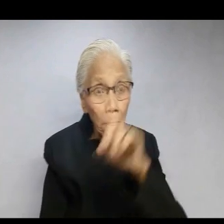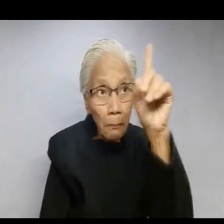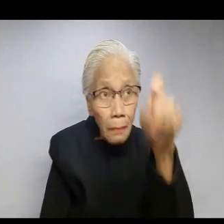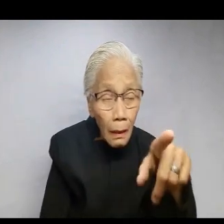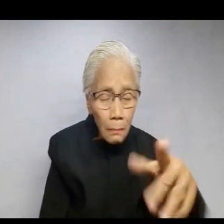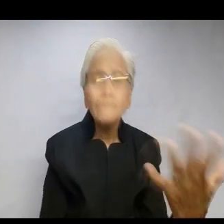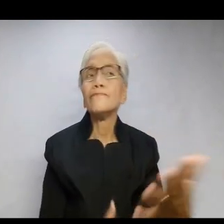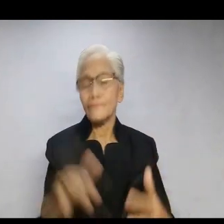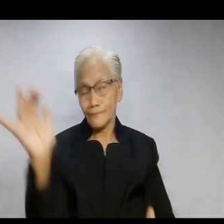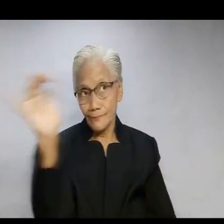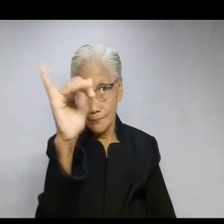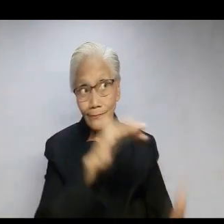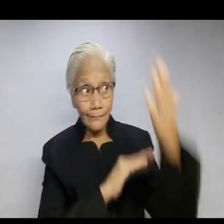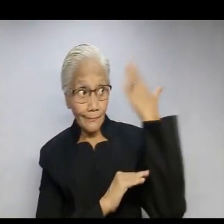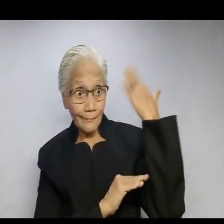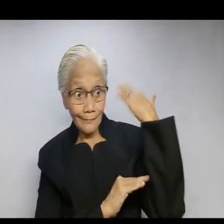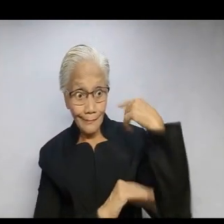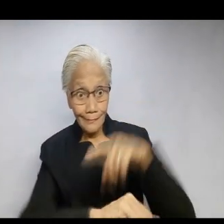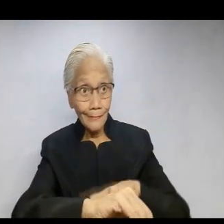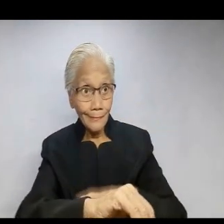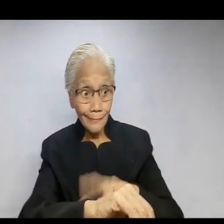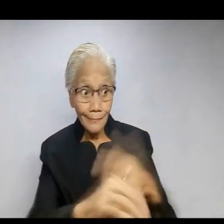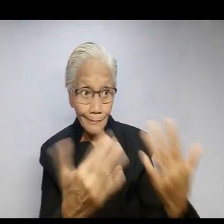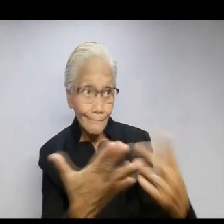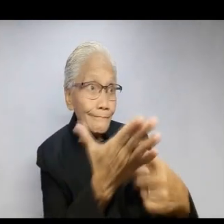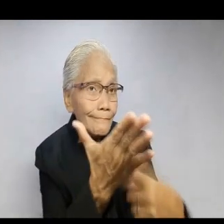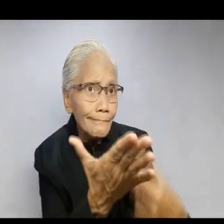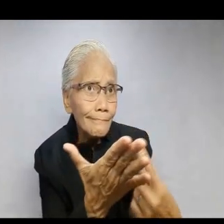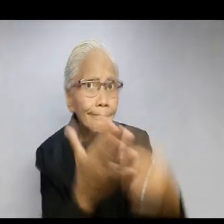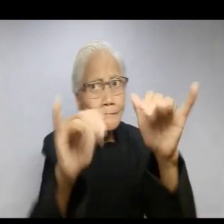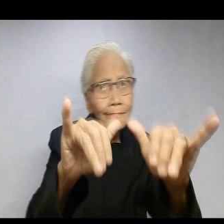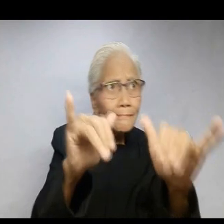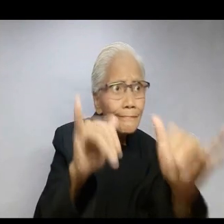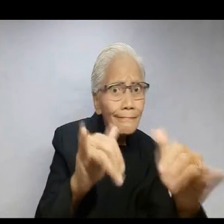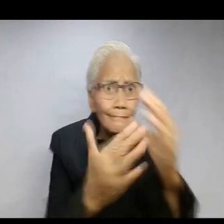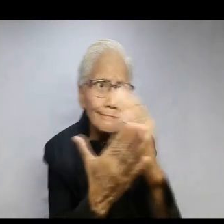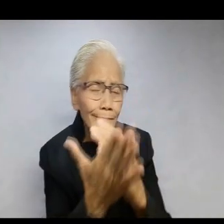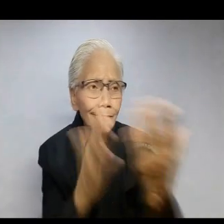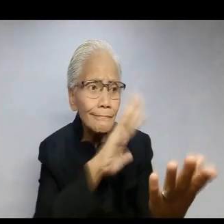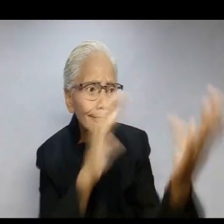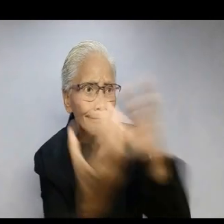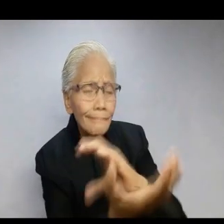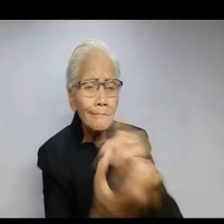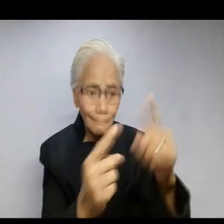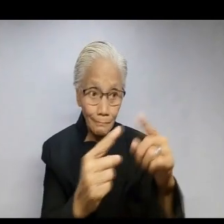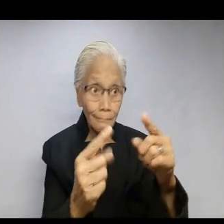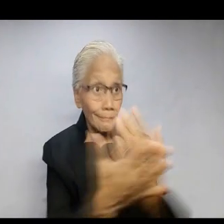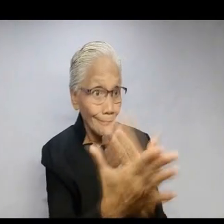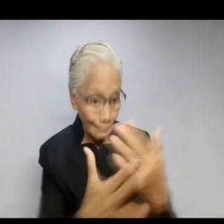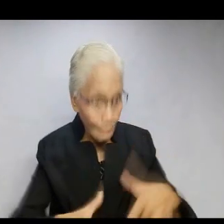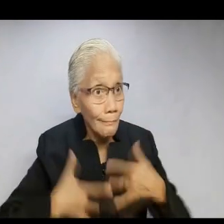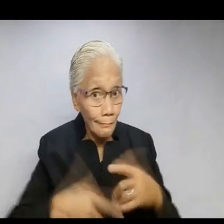loneliness? Yes, of course. Last time we talked about staying the course of conversion to